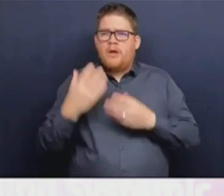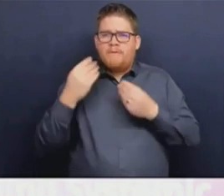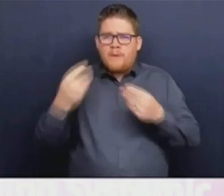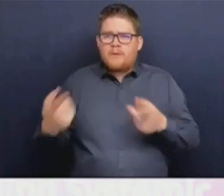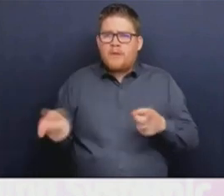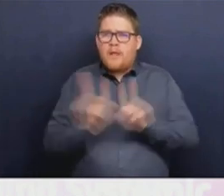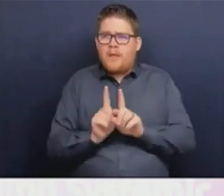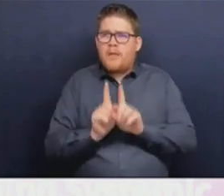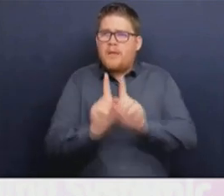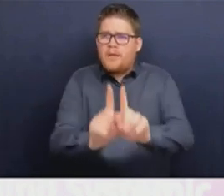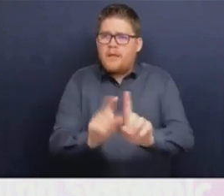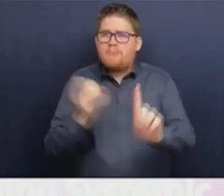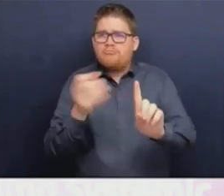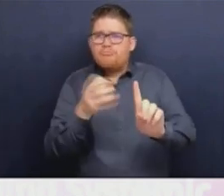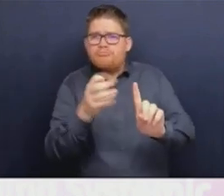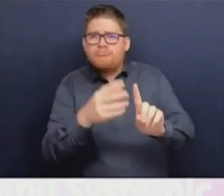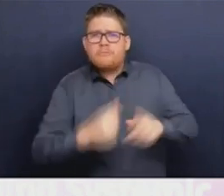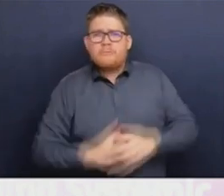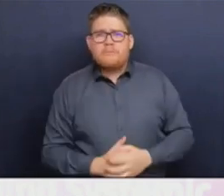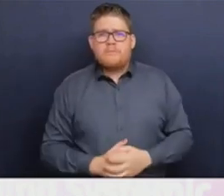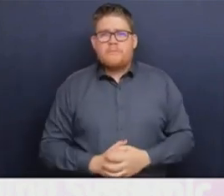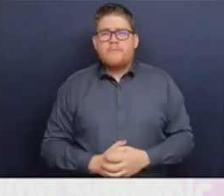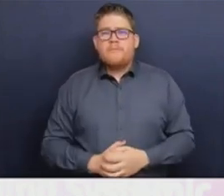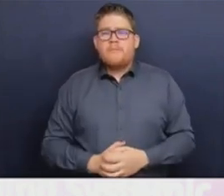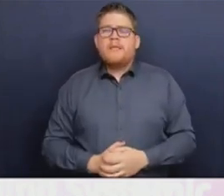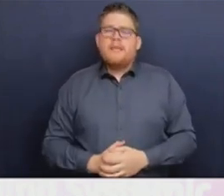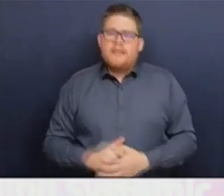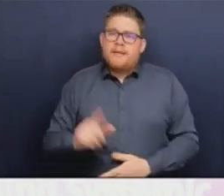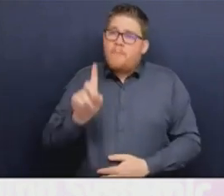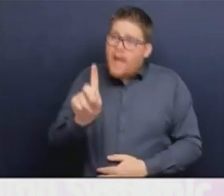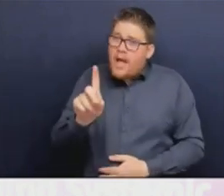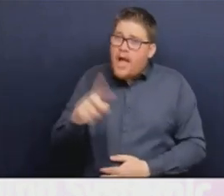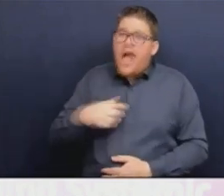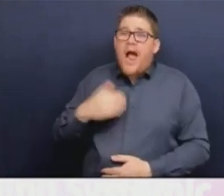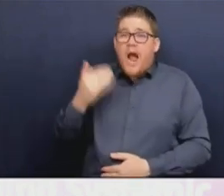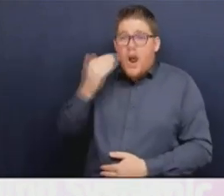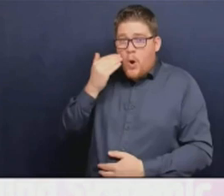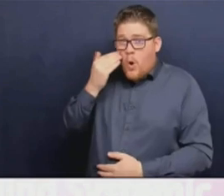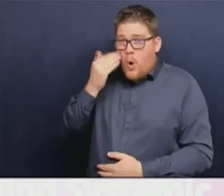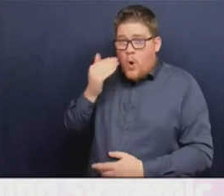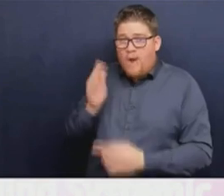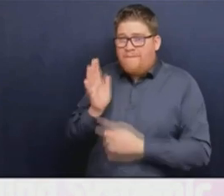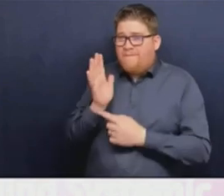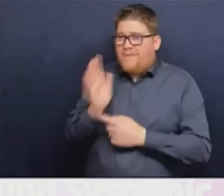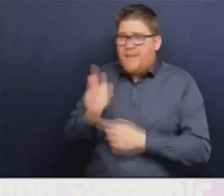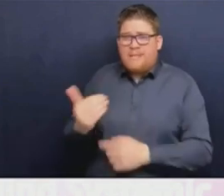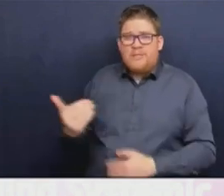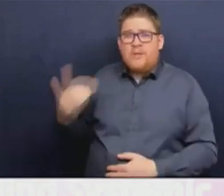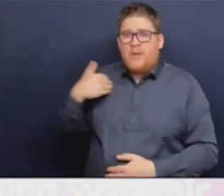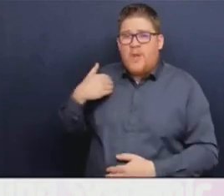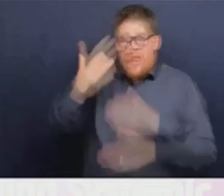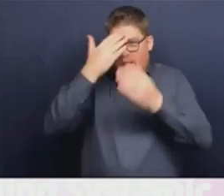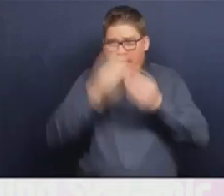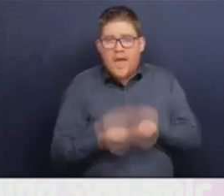I know it's been minutes since we said we were going to do this. Surely to goodness we should have had a result by now.